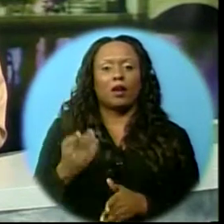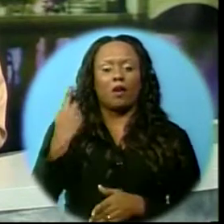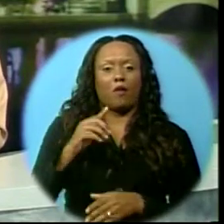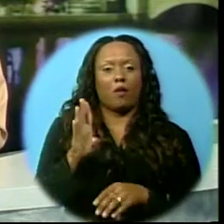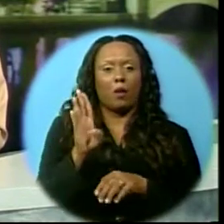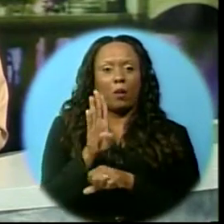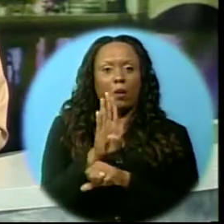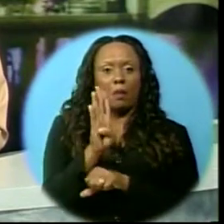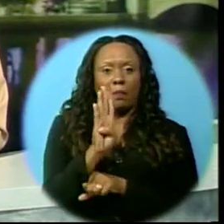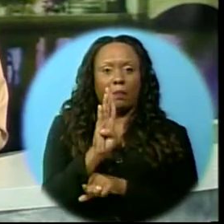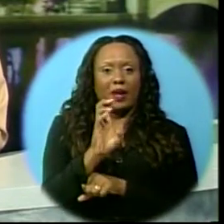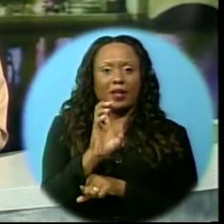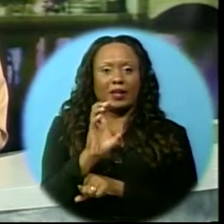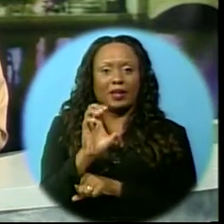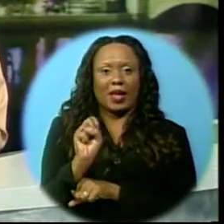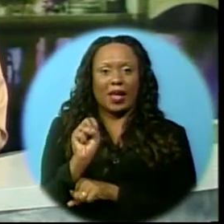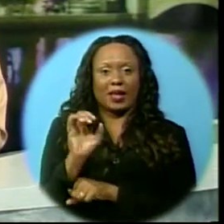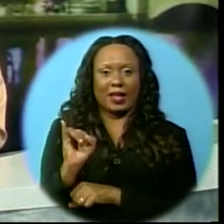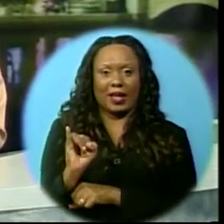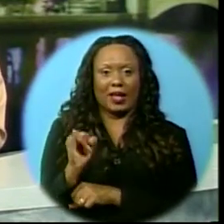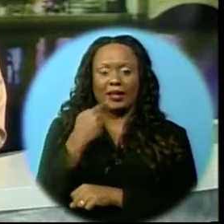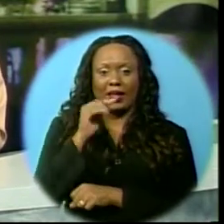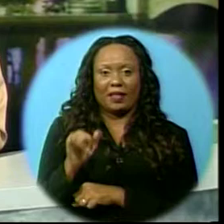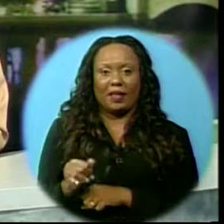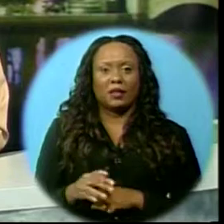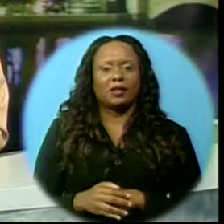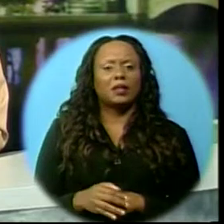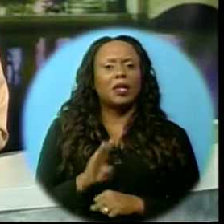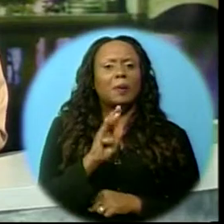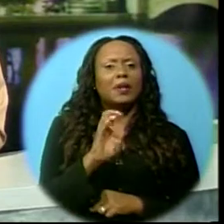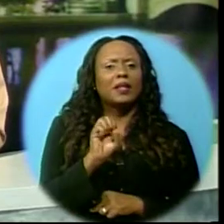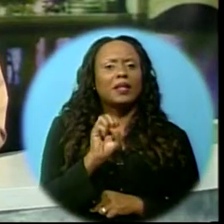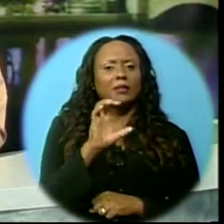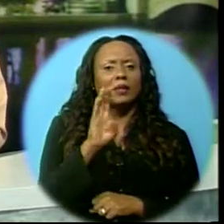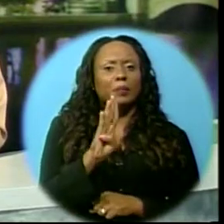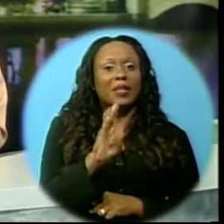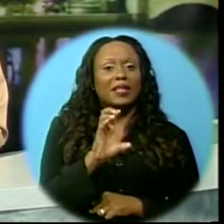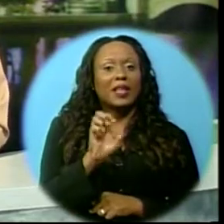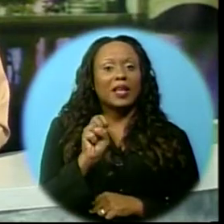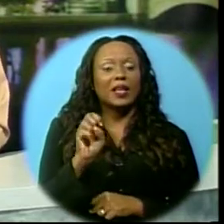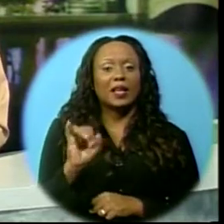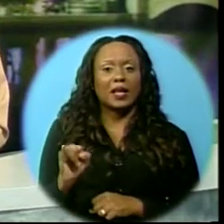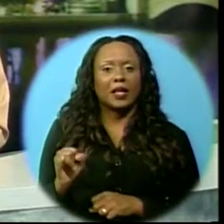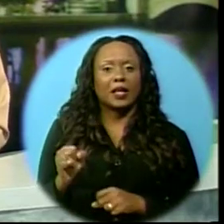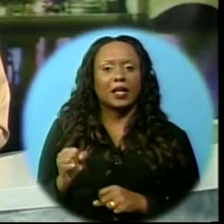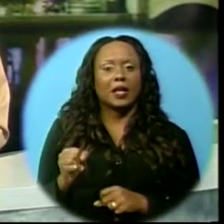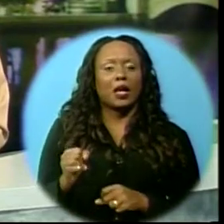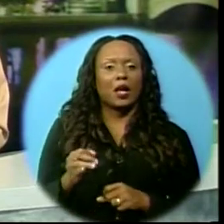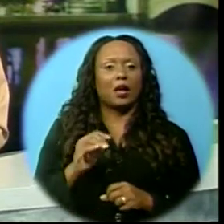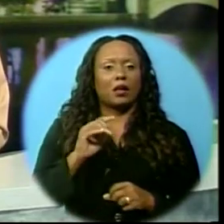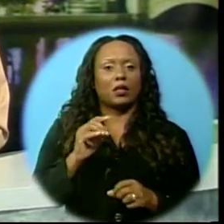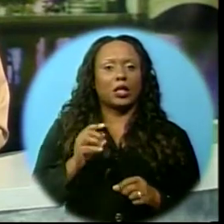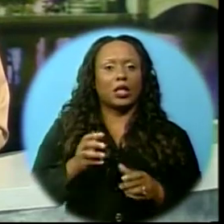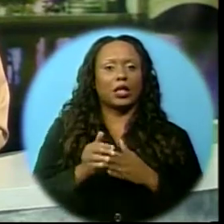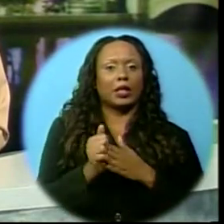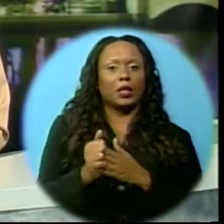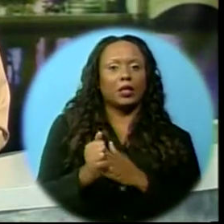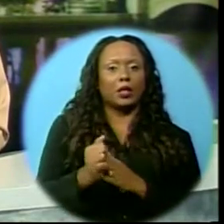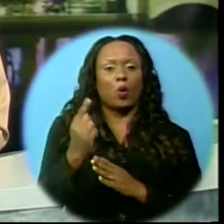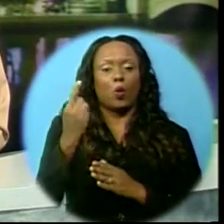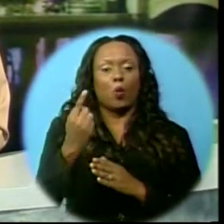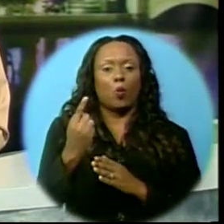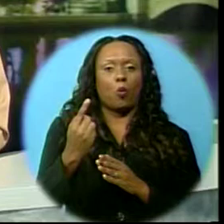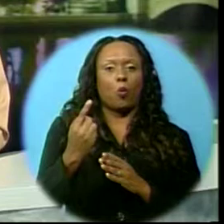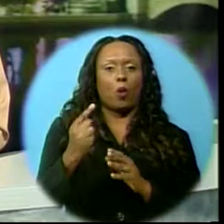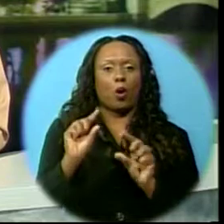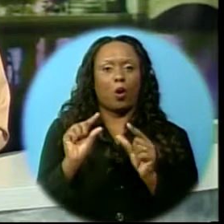Executive Director of the Barbados Coalition of Service Industries, or BCSI. Now, the BCSI is chairing one of the